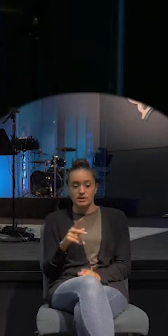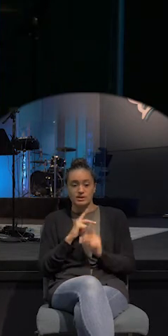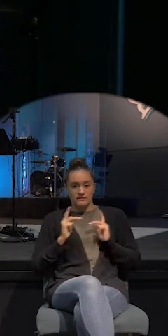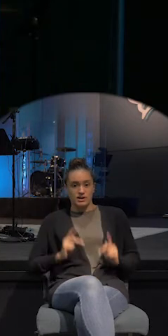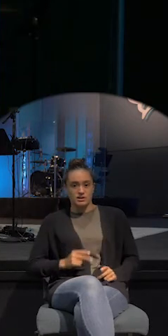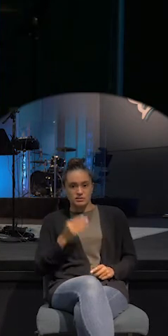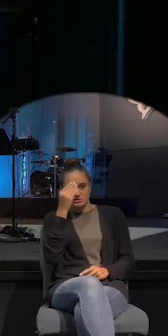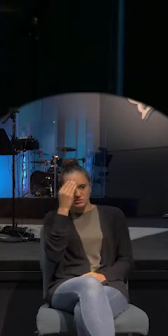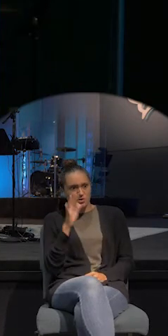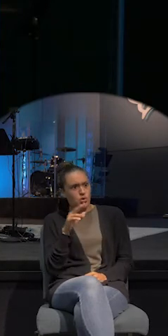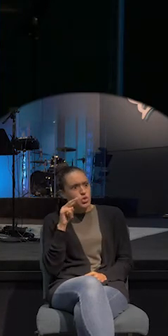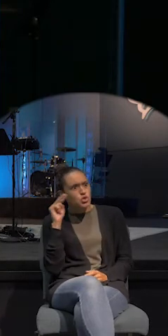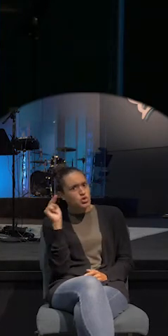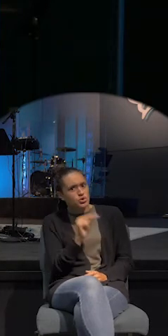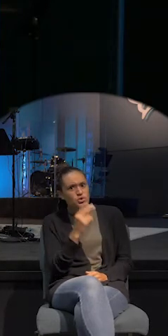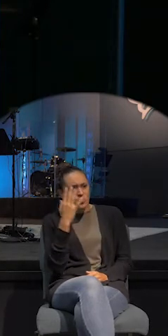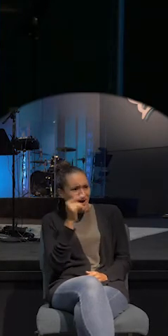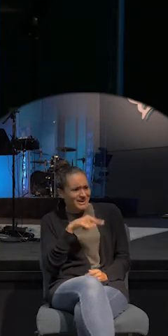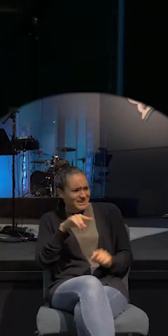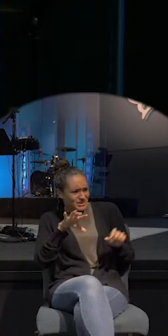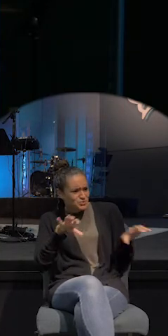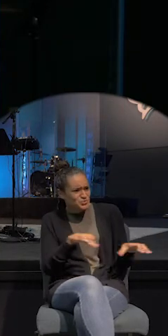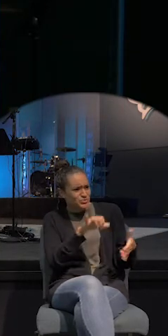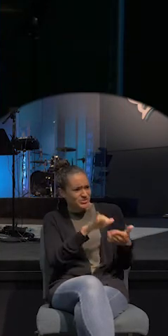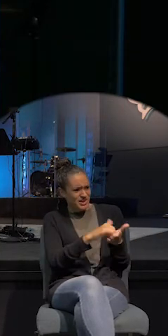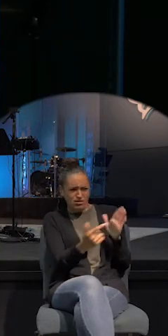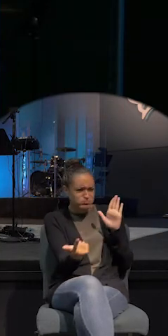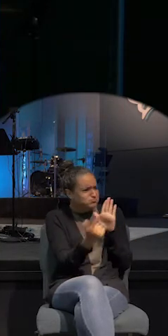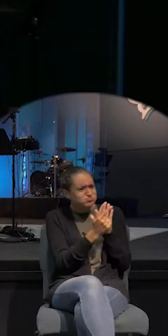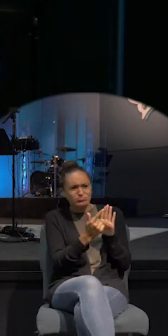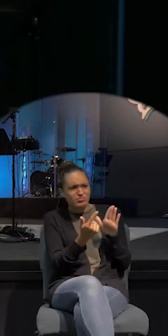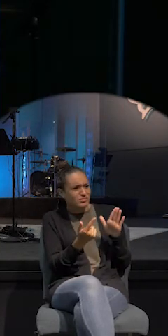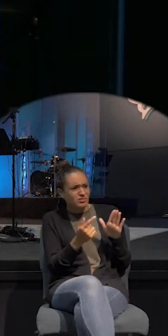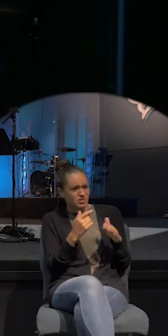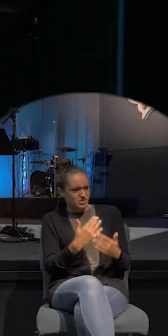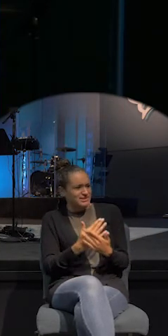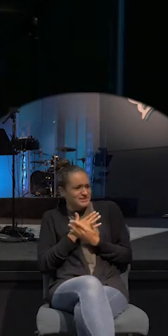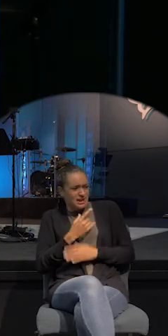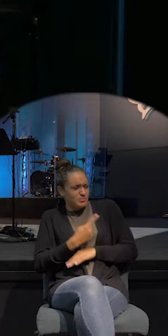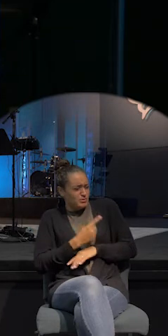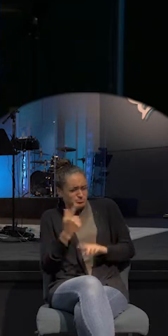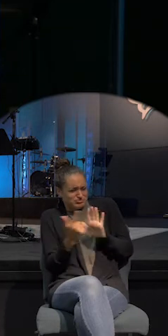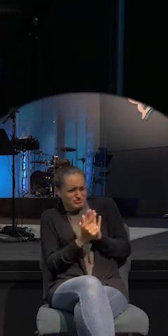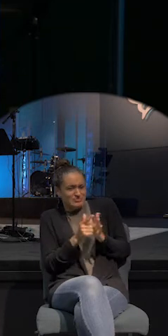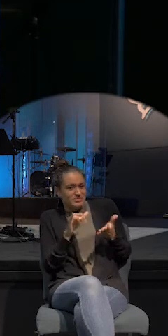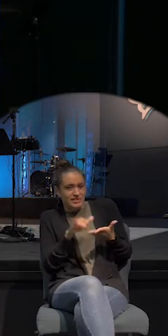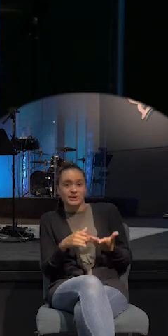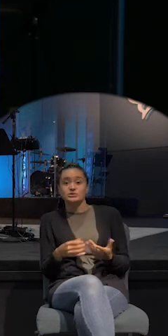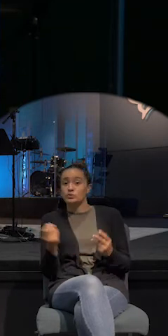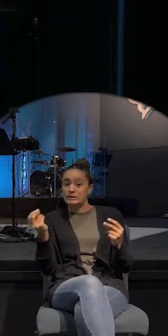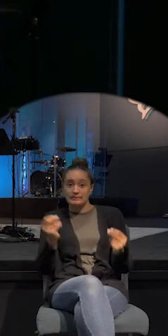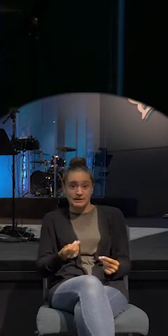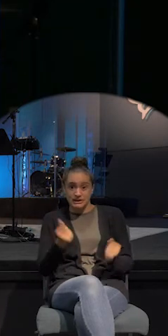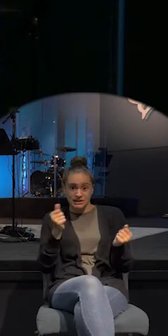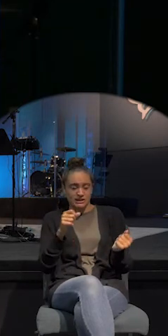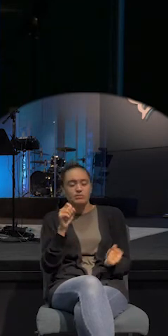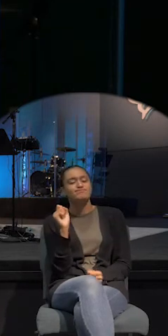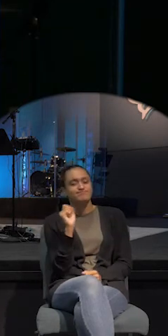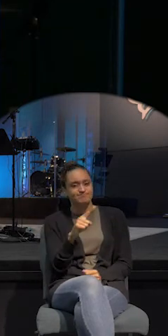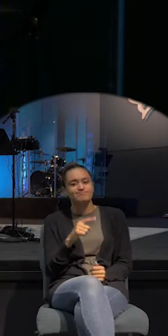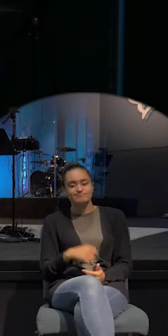said to him, "Look, why do they do what is not lawful on the Sabbath?" So immediately they bring a